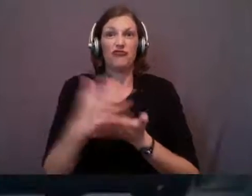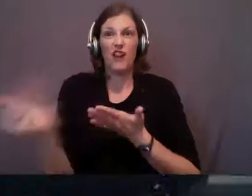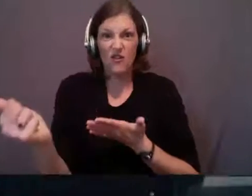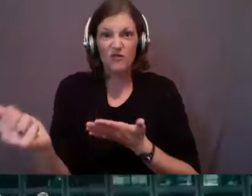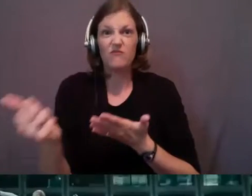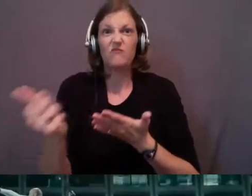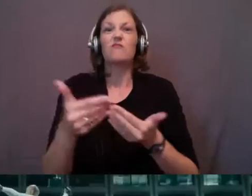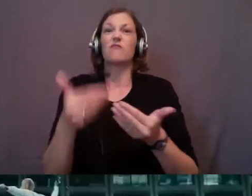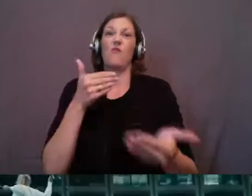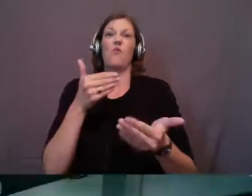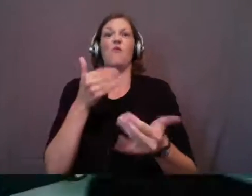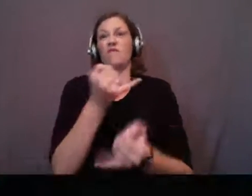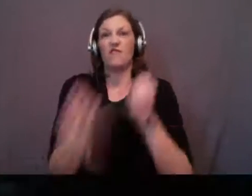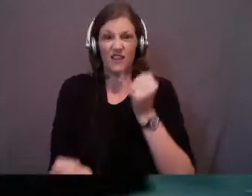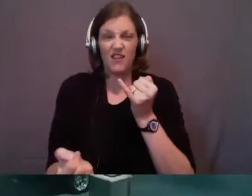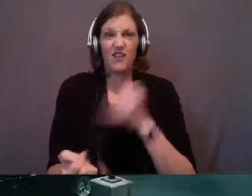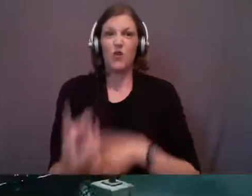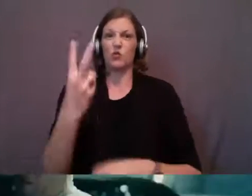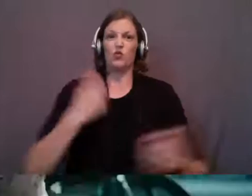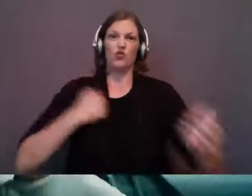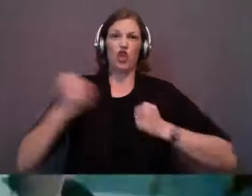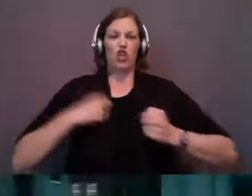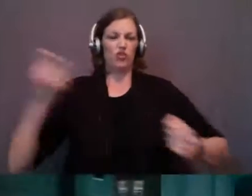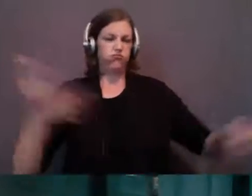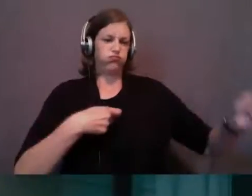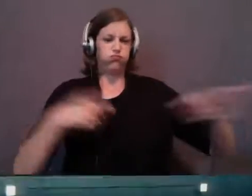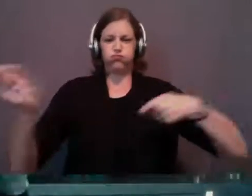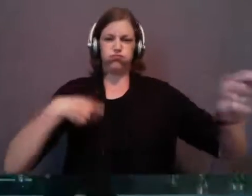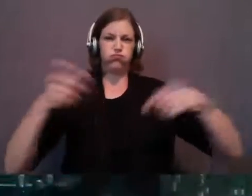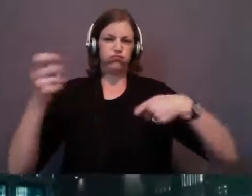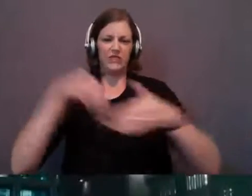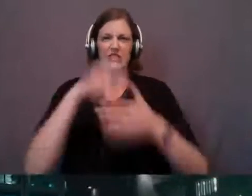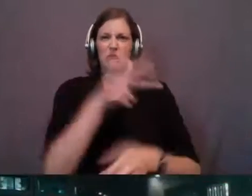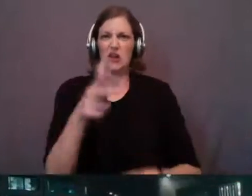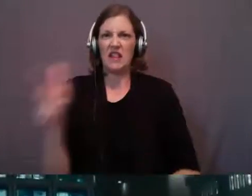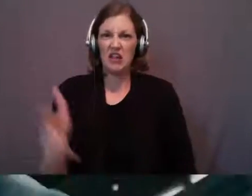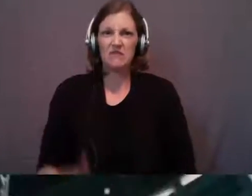car chase, while 2 gorillas hit each other with sticks in a parking lot.